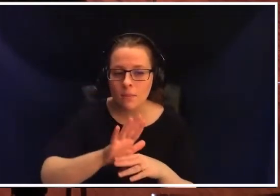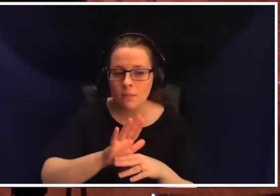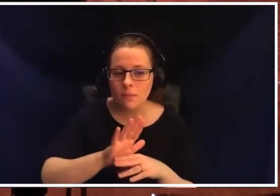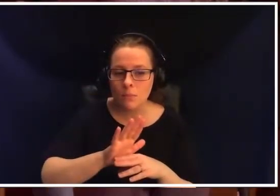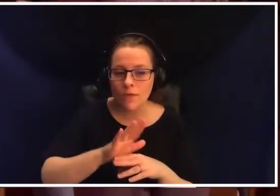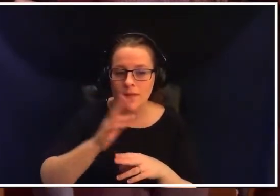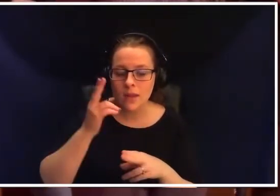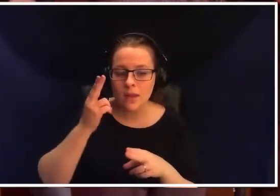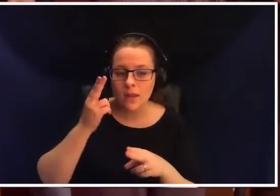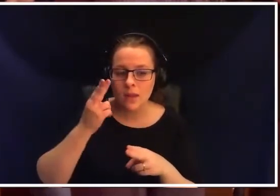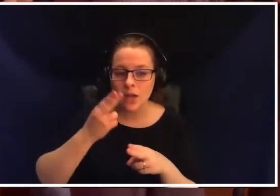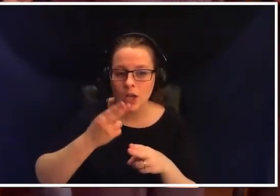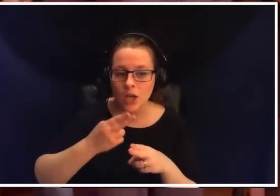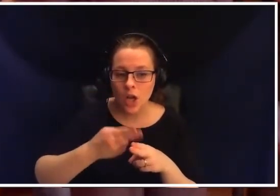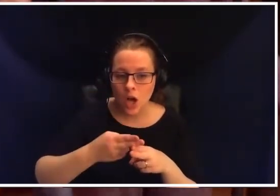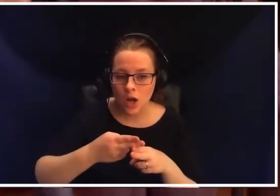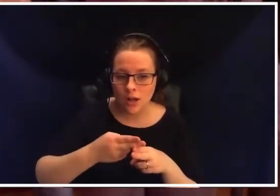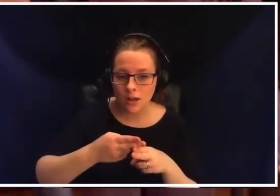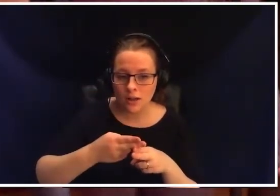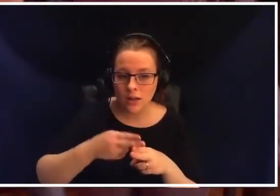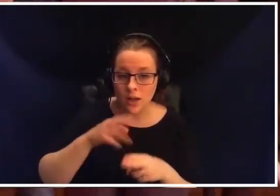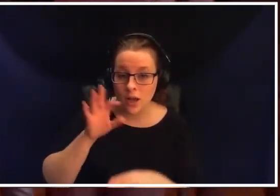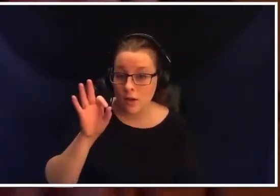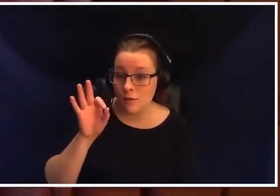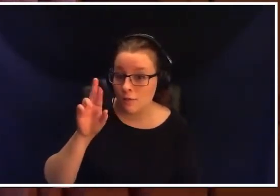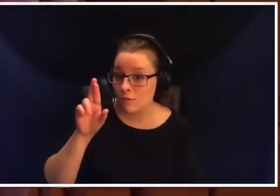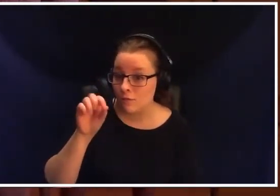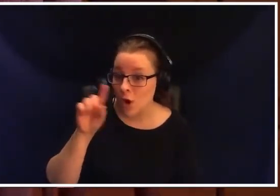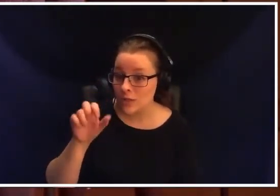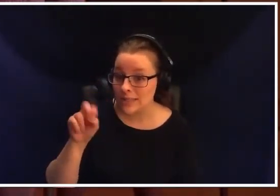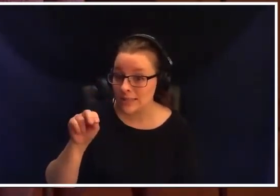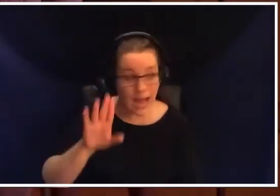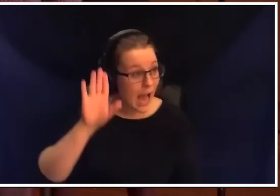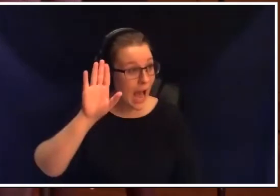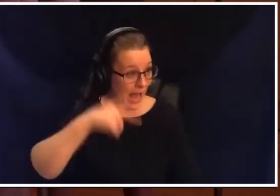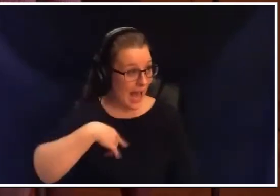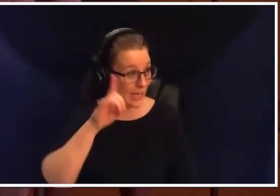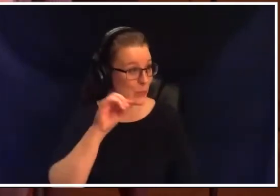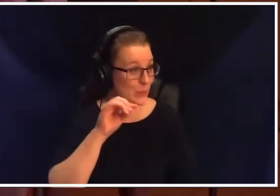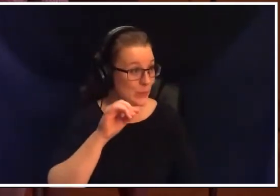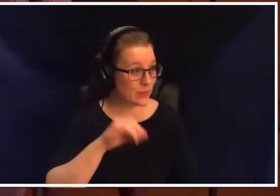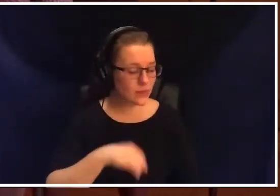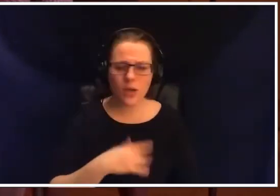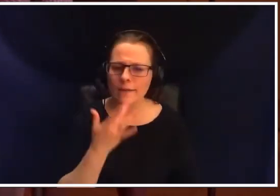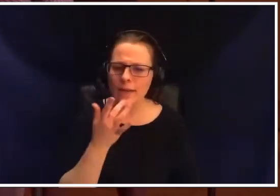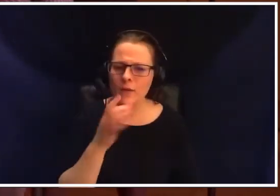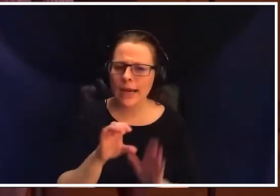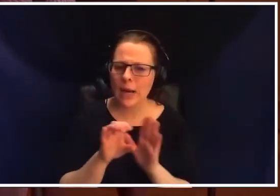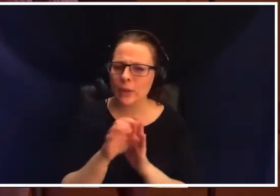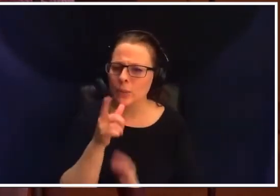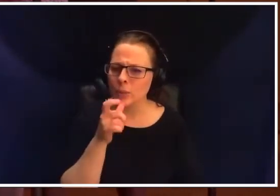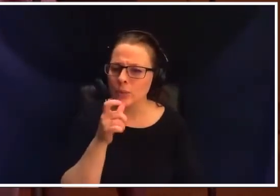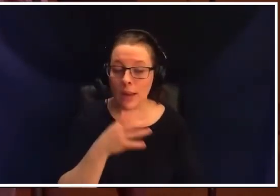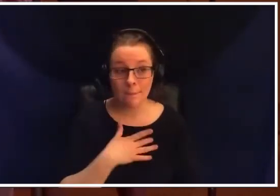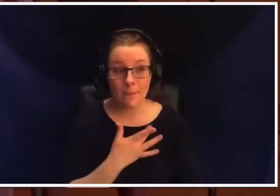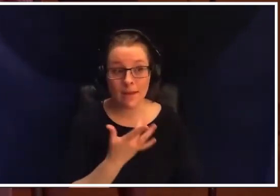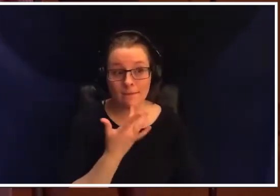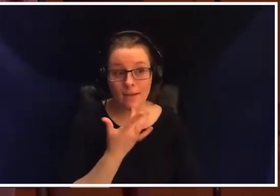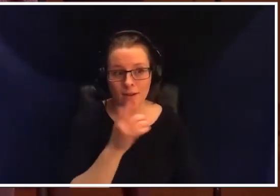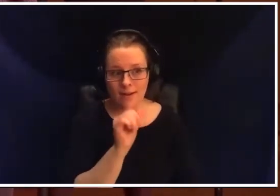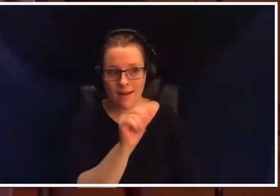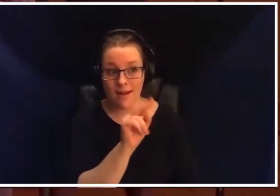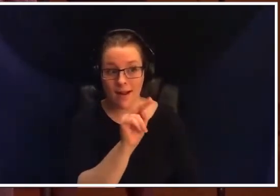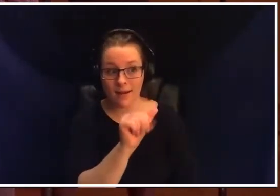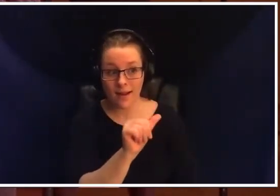The fun little movie musical called Frozen? I do. I know Frozen. Now, what's your favorite character? My favorite character is Anna. What's your